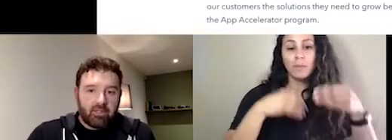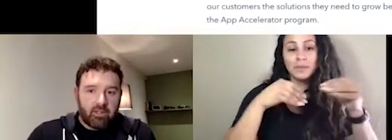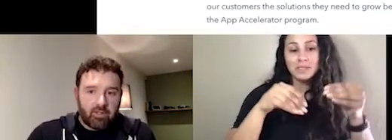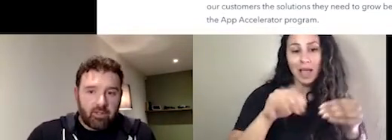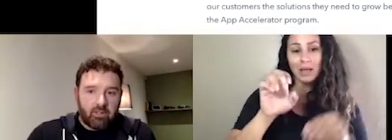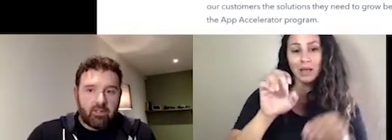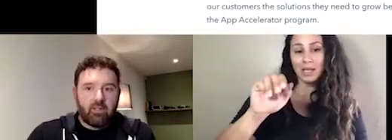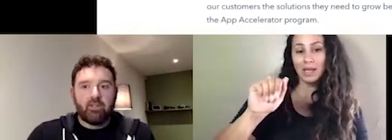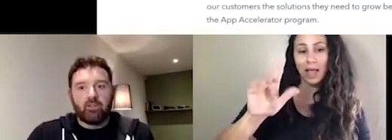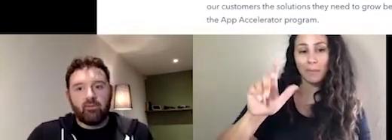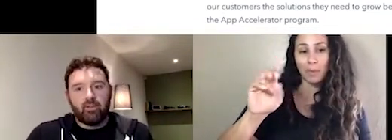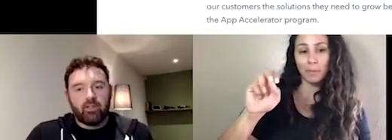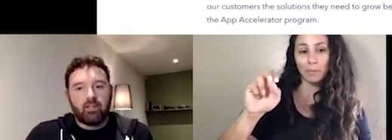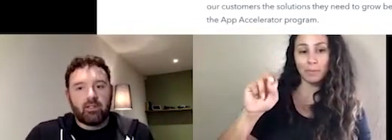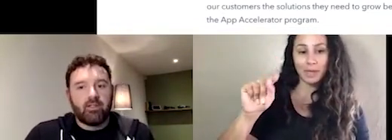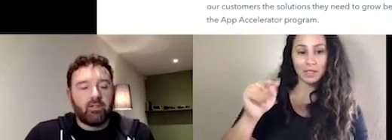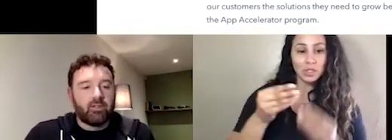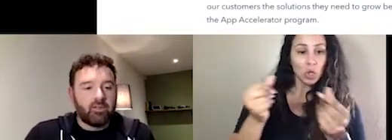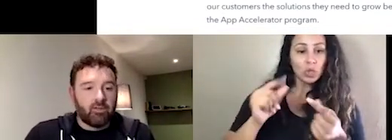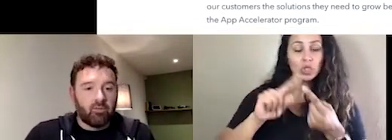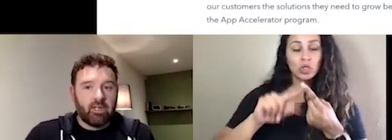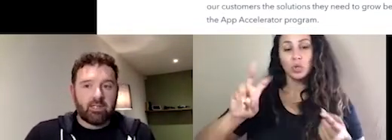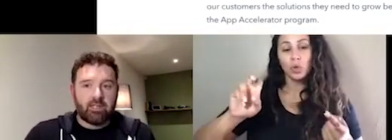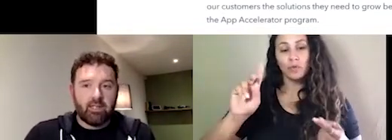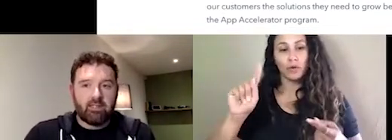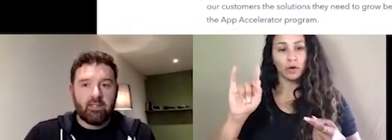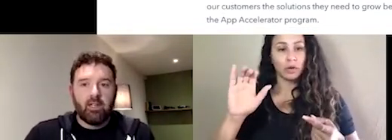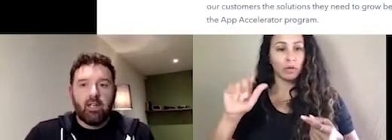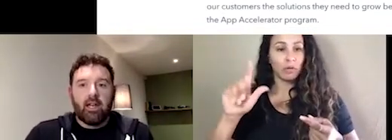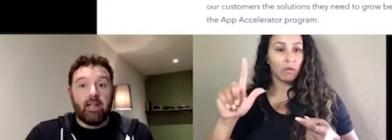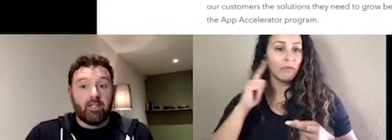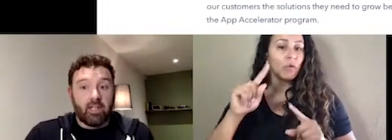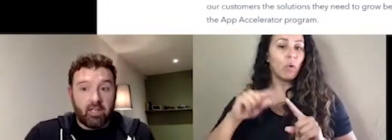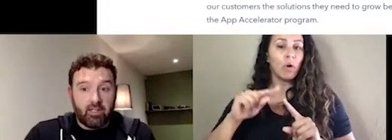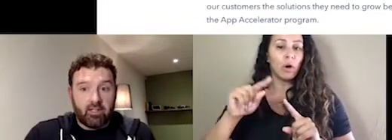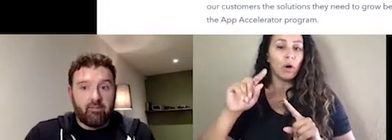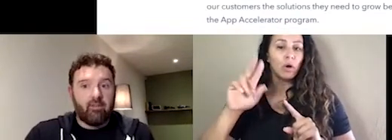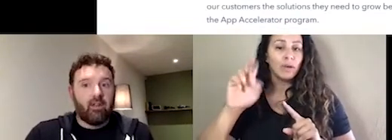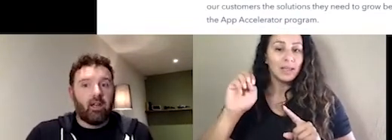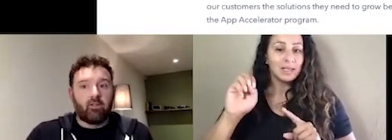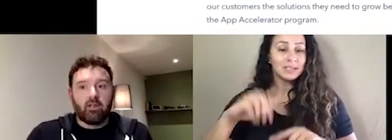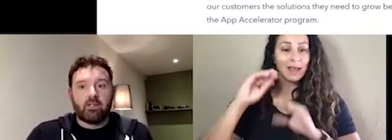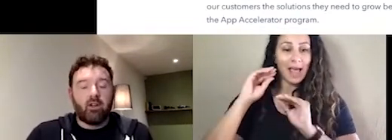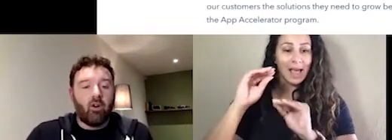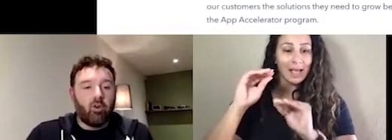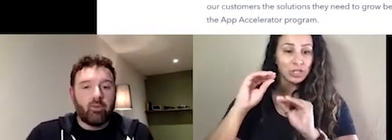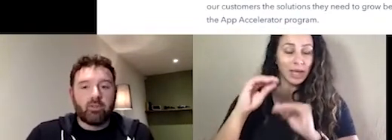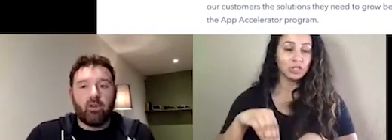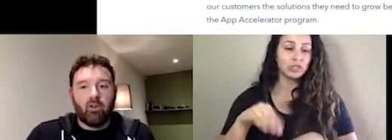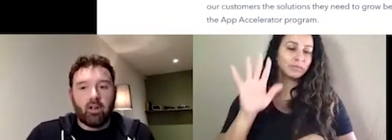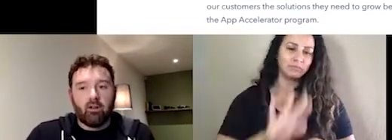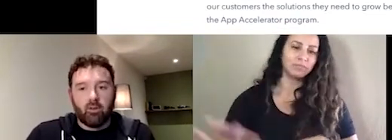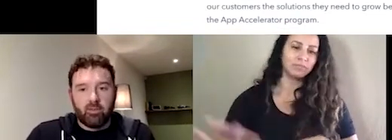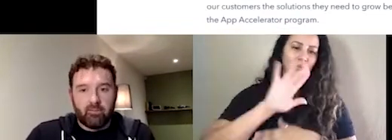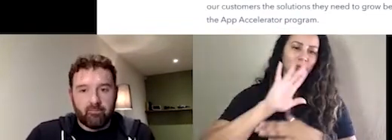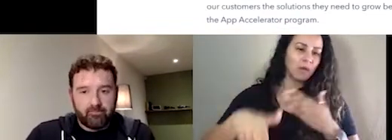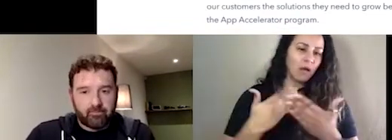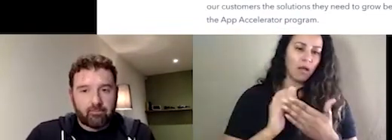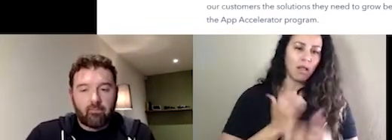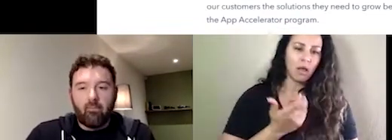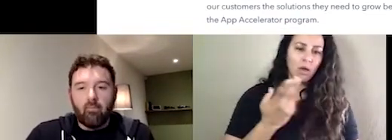enablement solutions to vertical solutions for real estate and education across almost all our